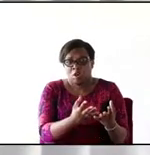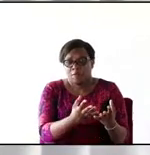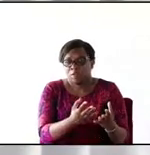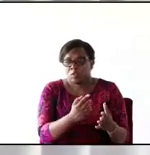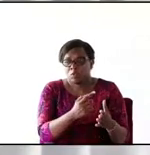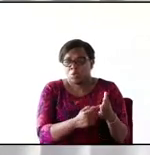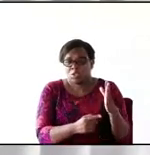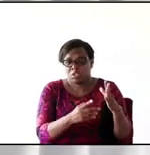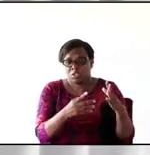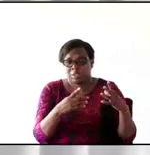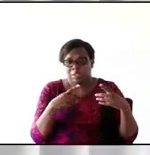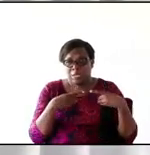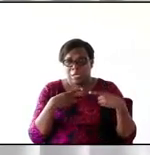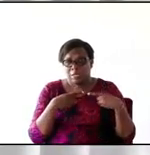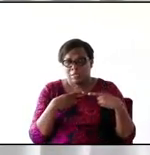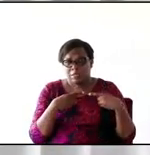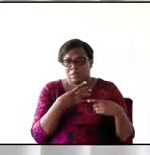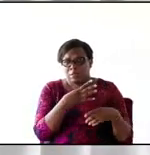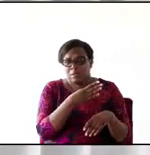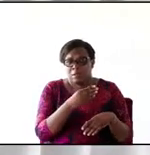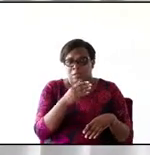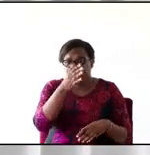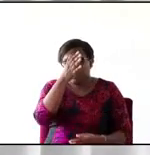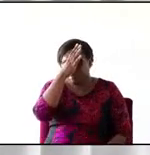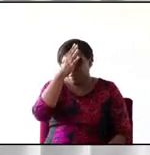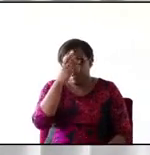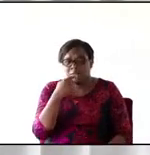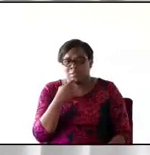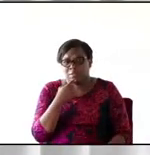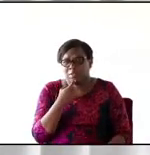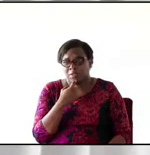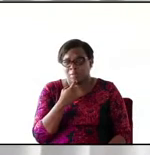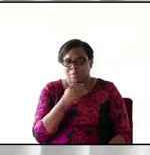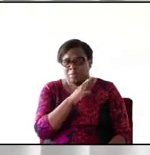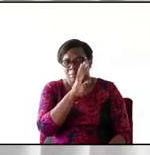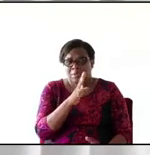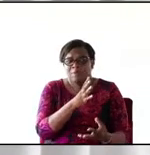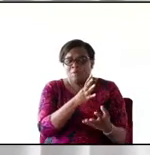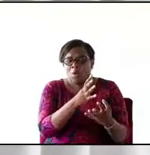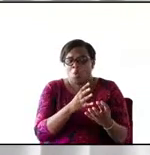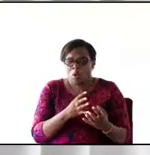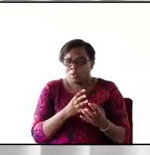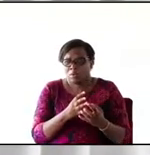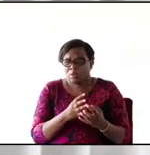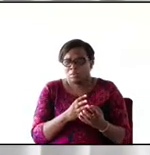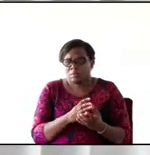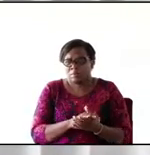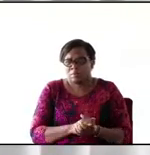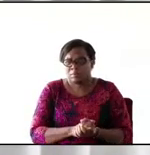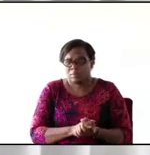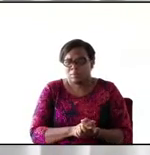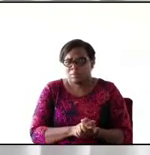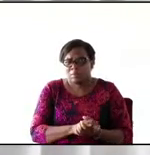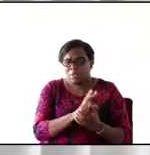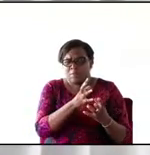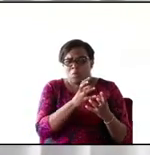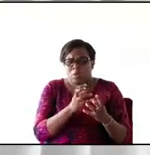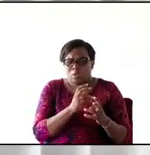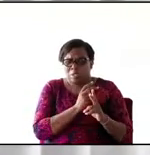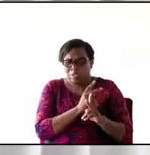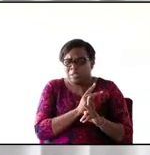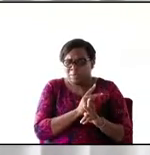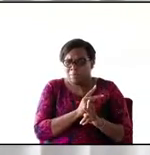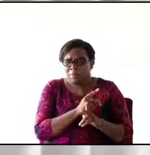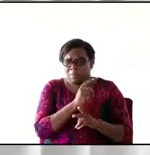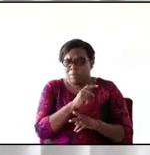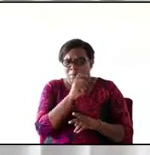has. And my father said, I never wanted it. I never wanted to eat what she offered me. But I